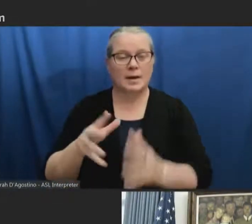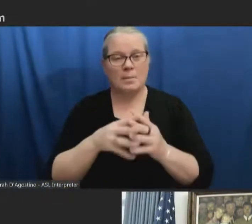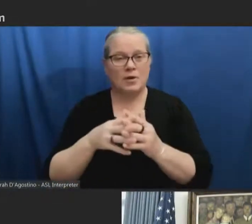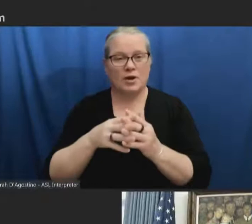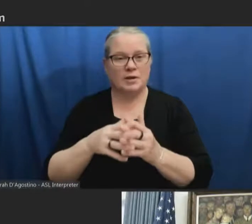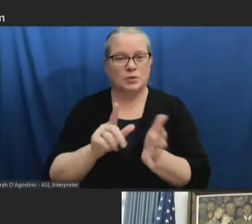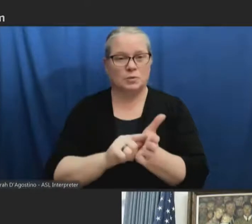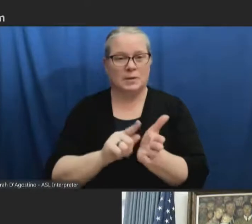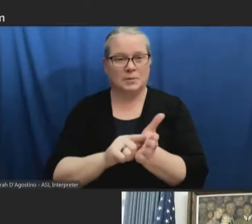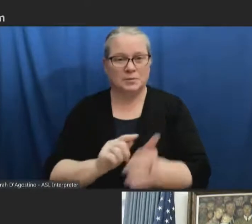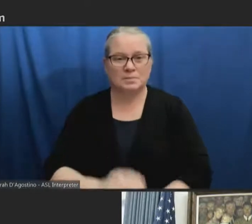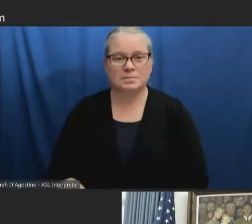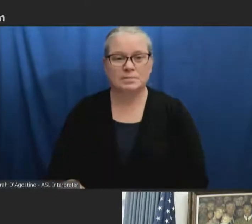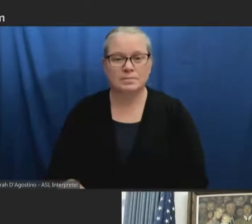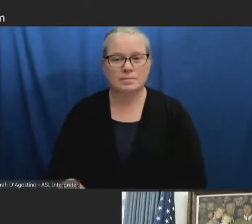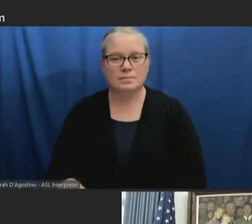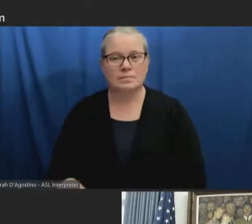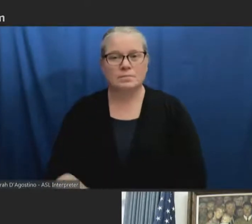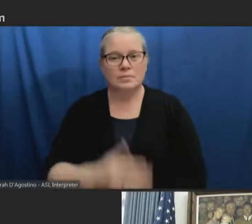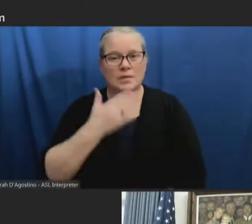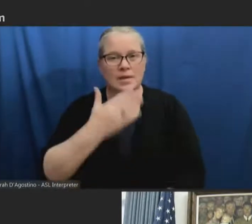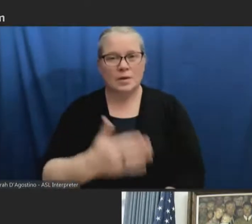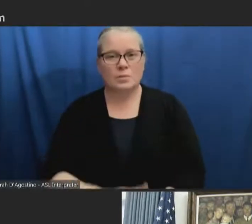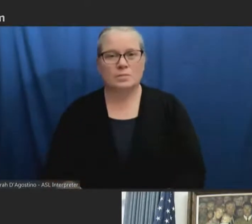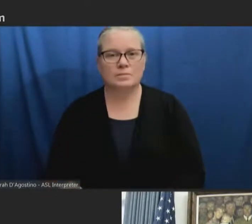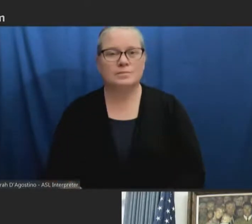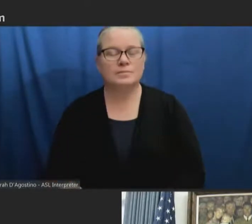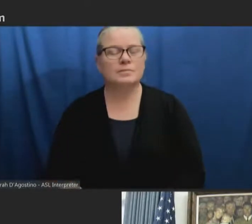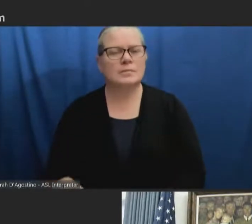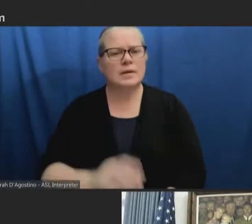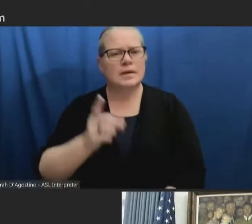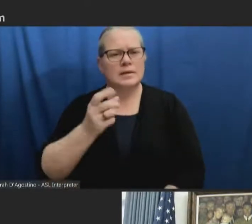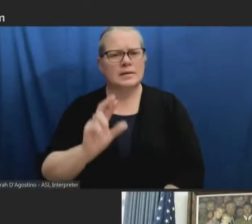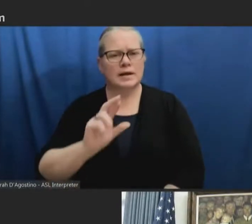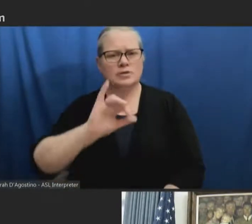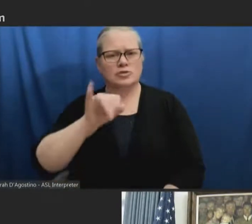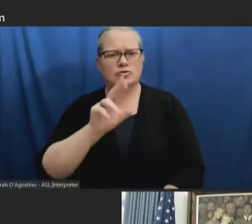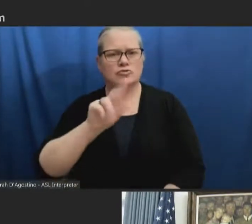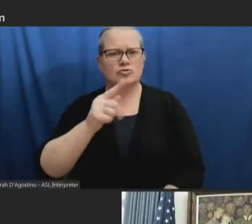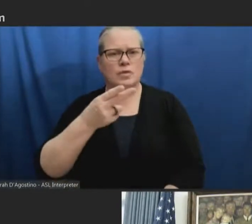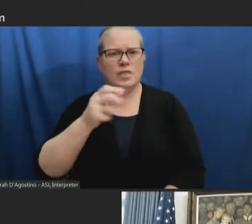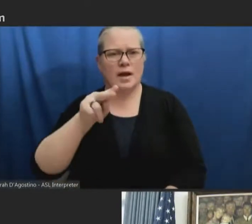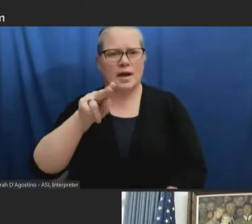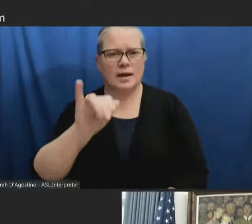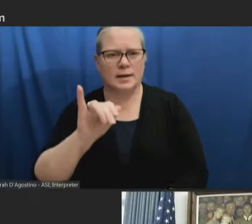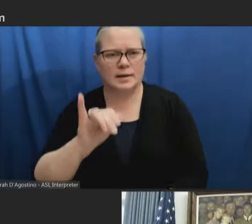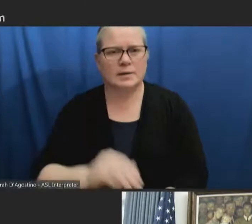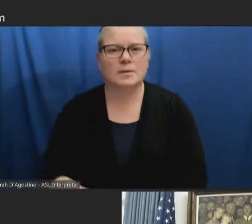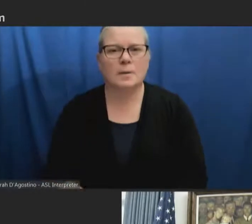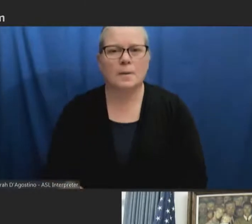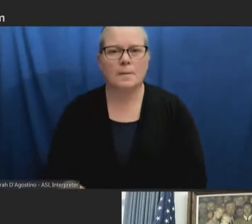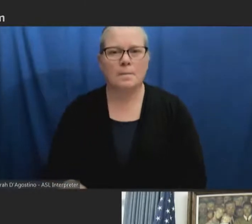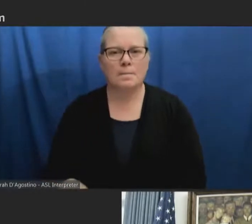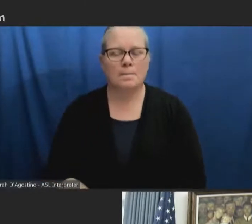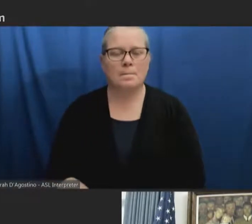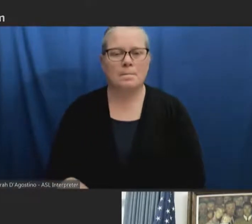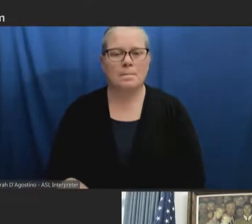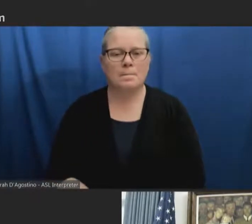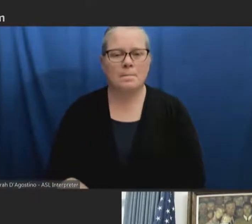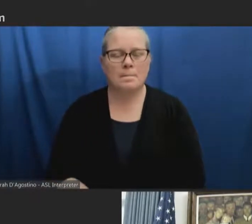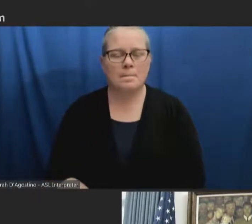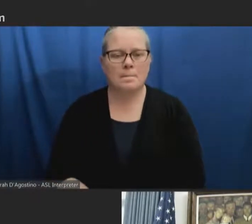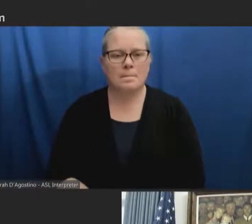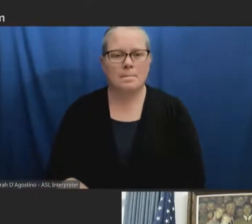Thank you. Dr. Giuttani, there has been a large increase in the number